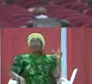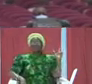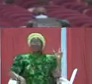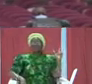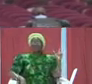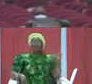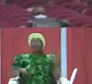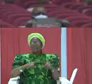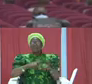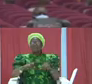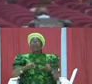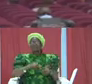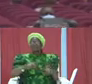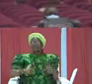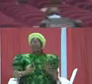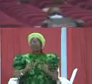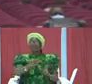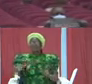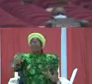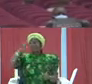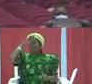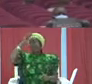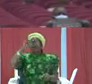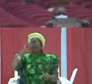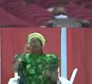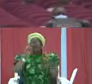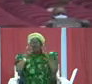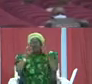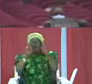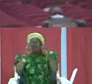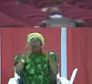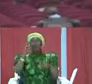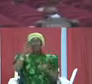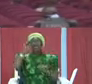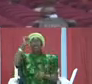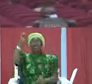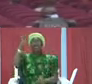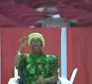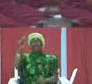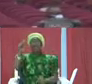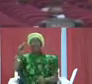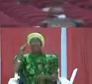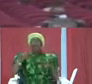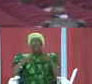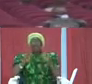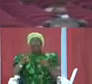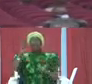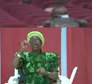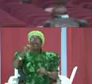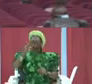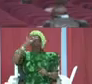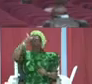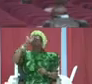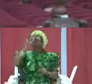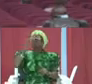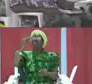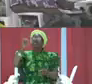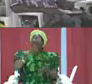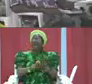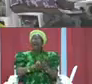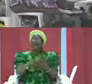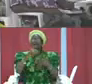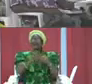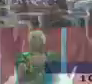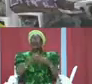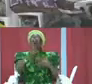But let a man examine himself, and so let him eat of that bread